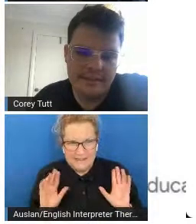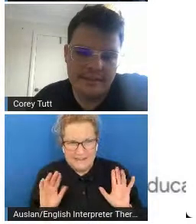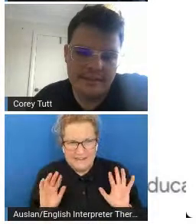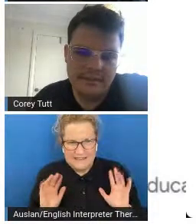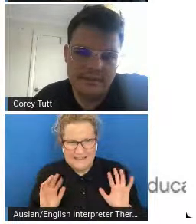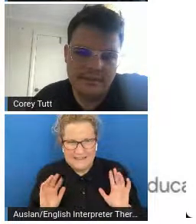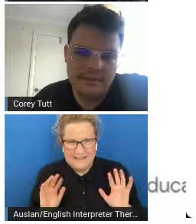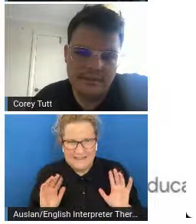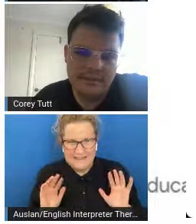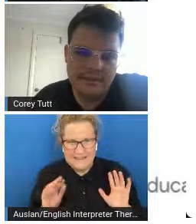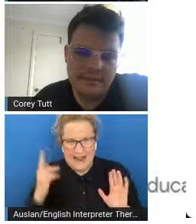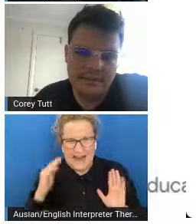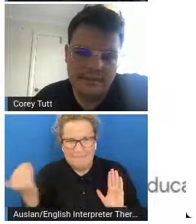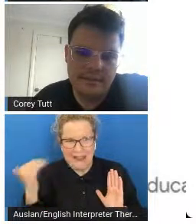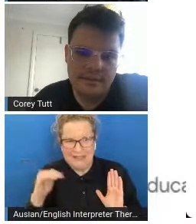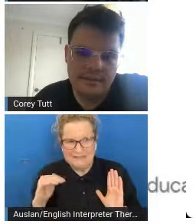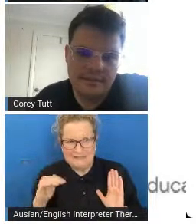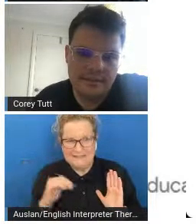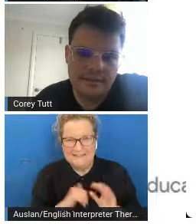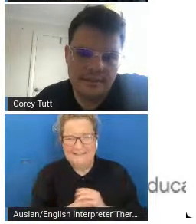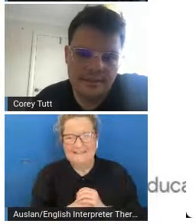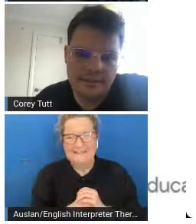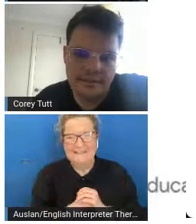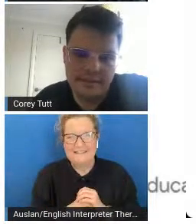to add names in here like this.